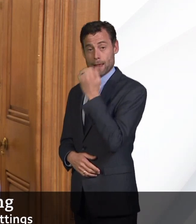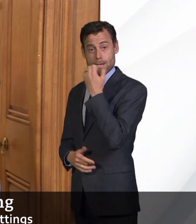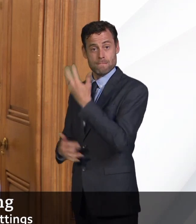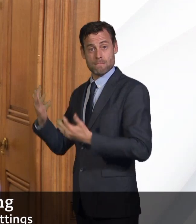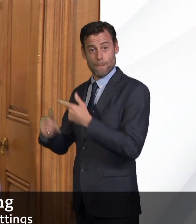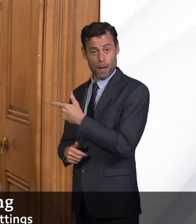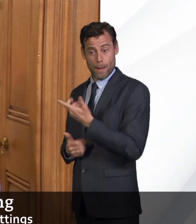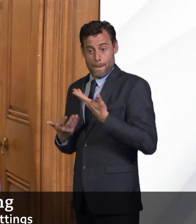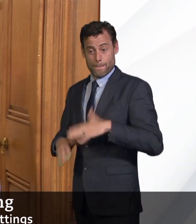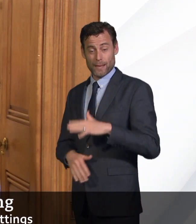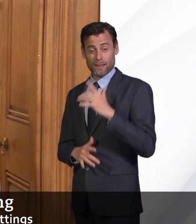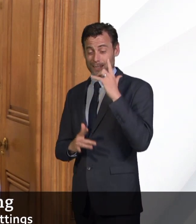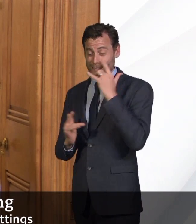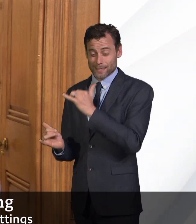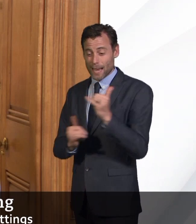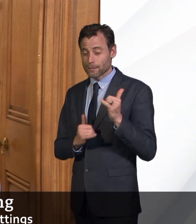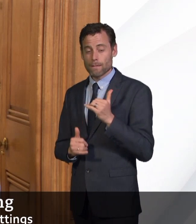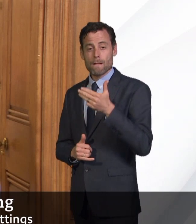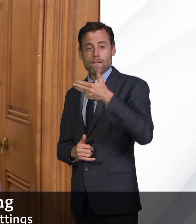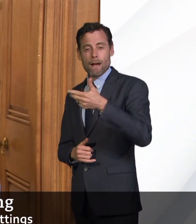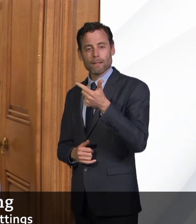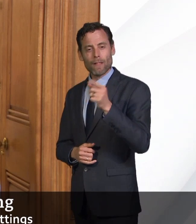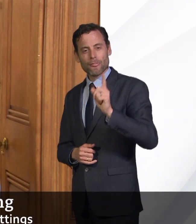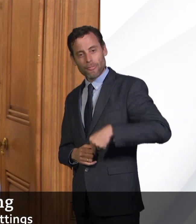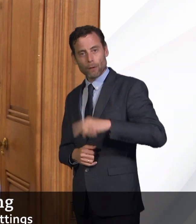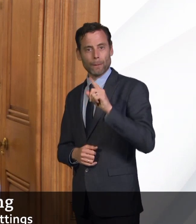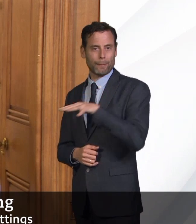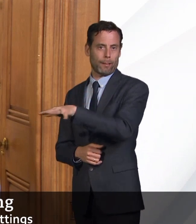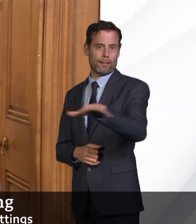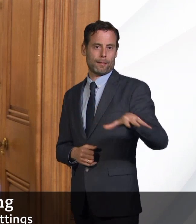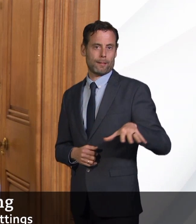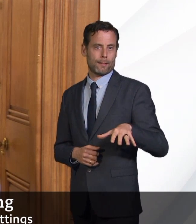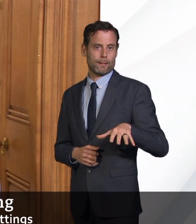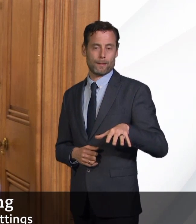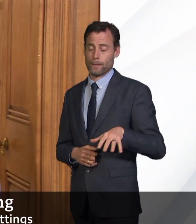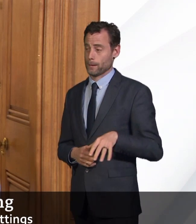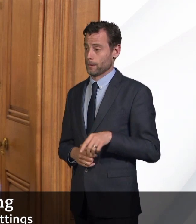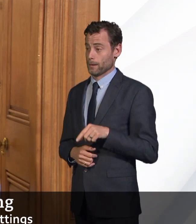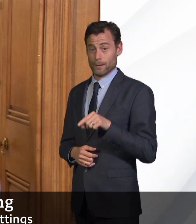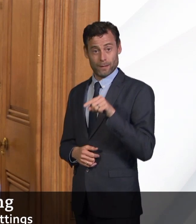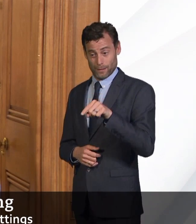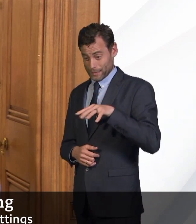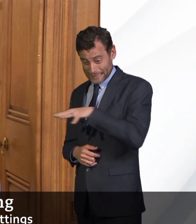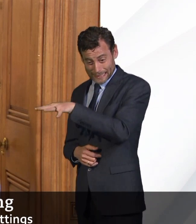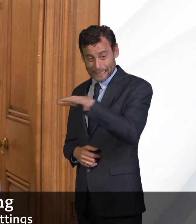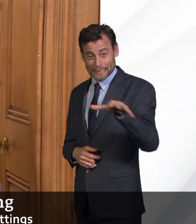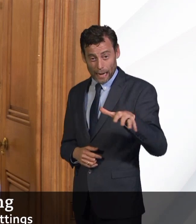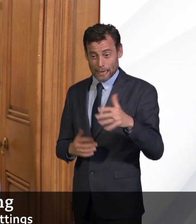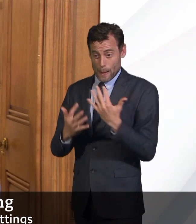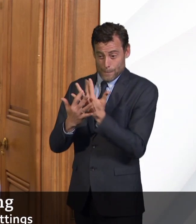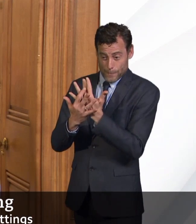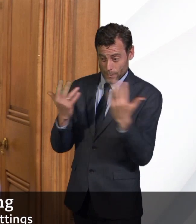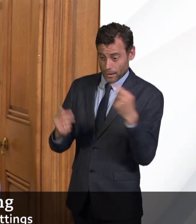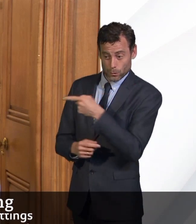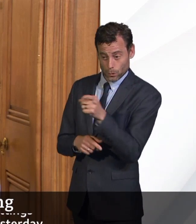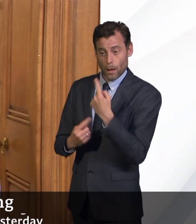tested 97,000 people. And that includes, since we've been doing the testing, tens of thousands of staff